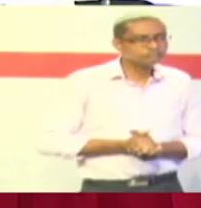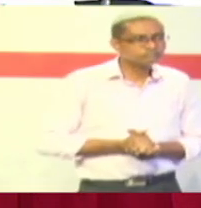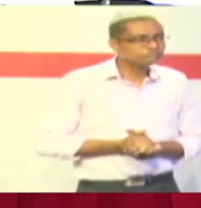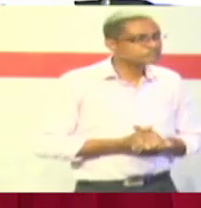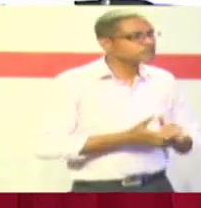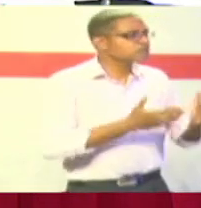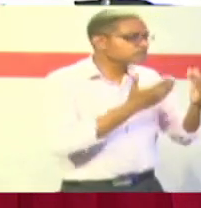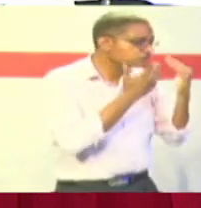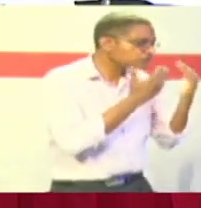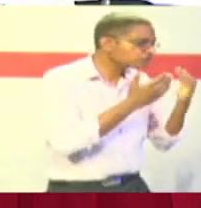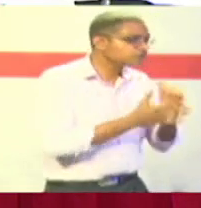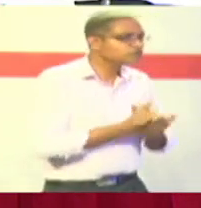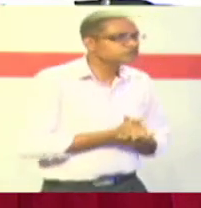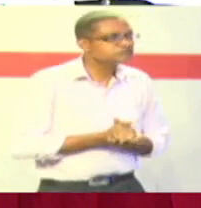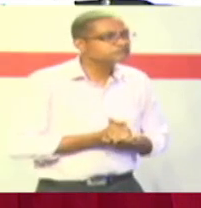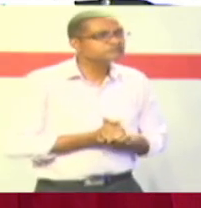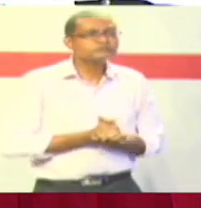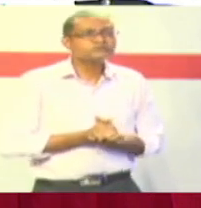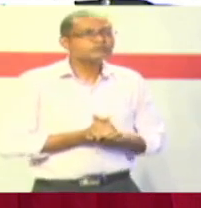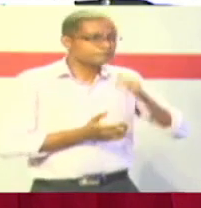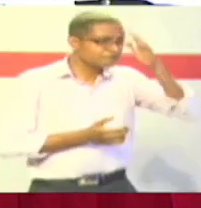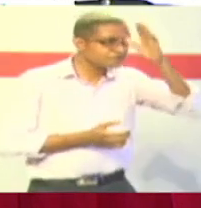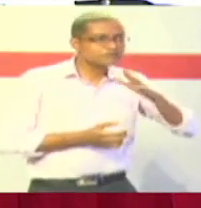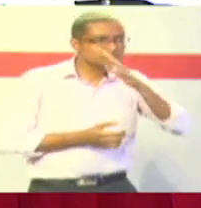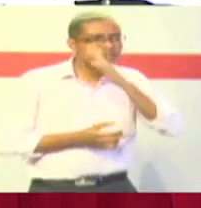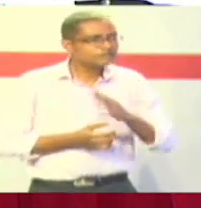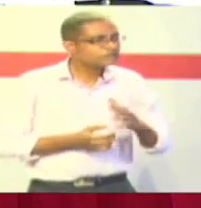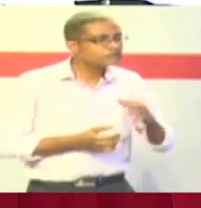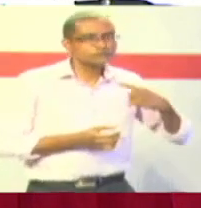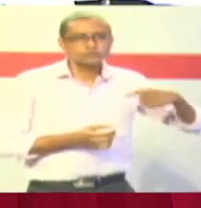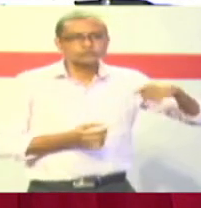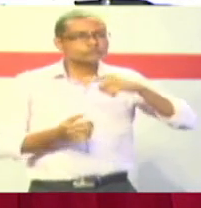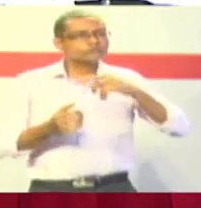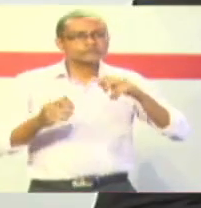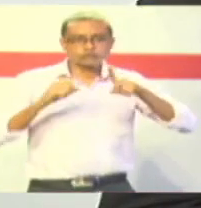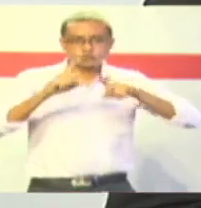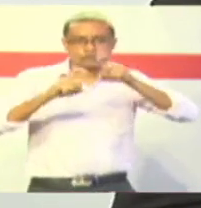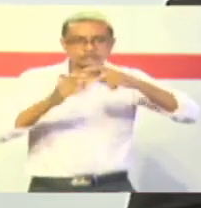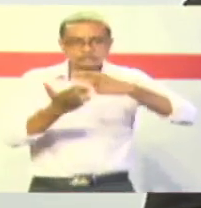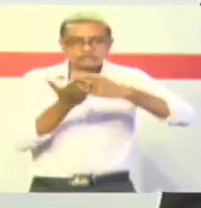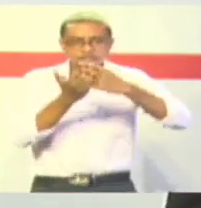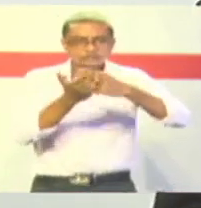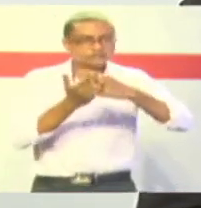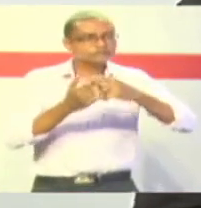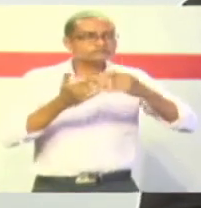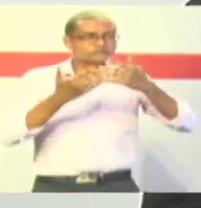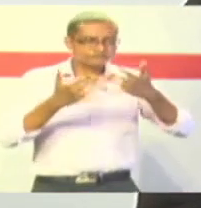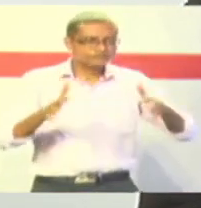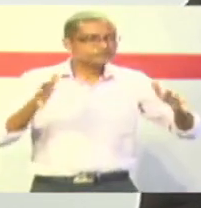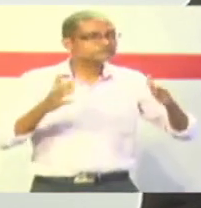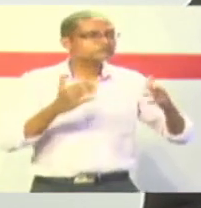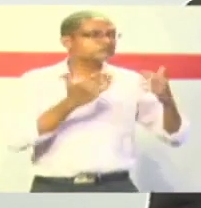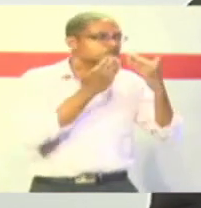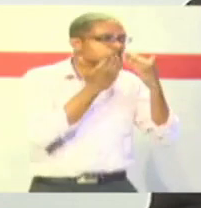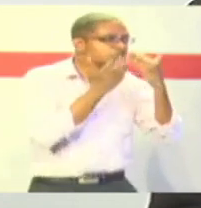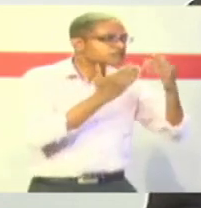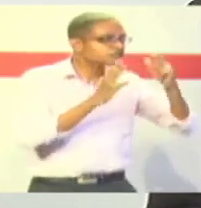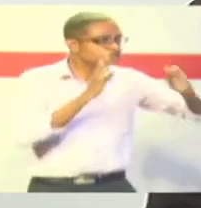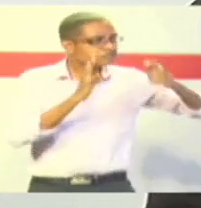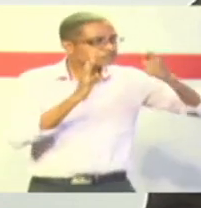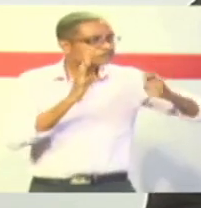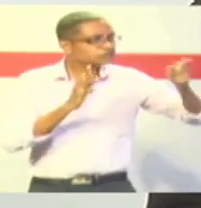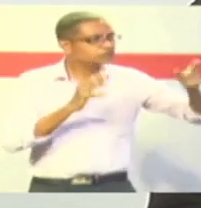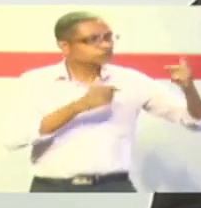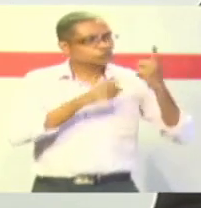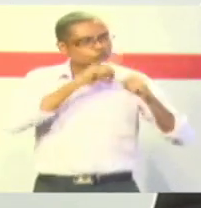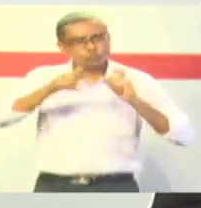much, Mr. Thomas. Ladies and gentlemen, we have come to the end of our question and answer segment. We thank the media for their very